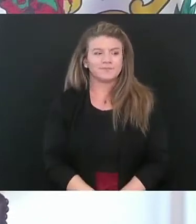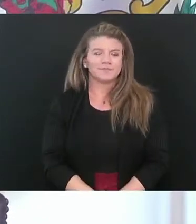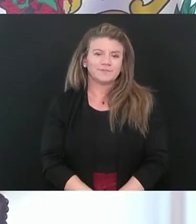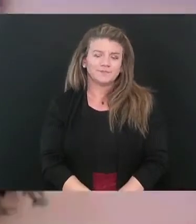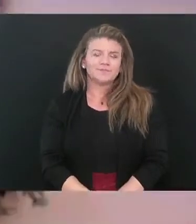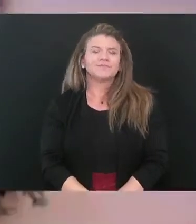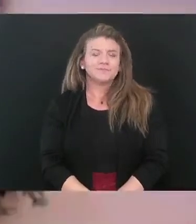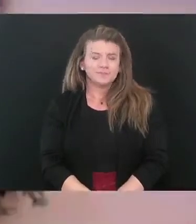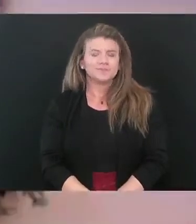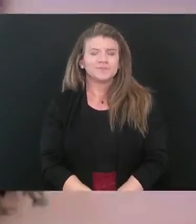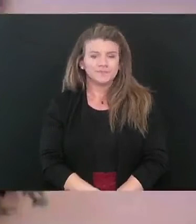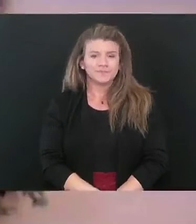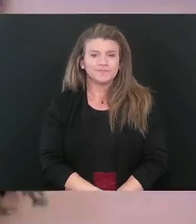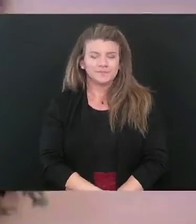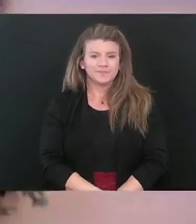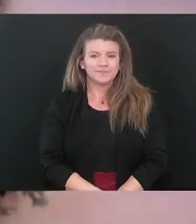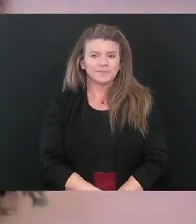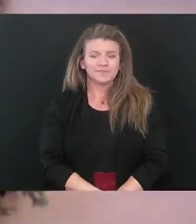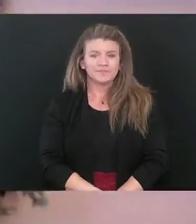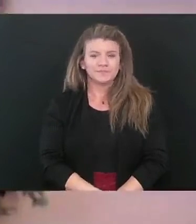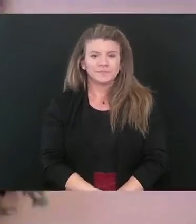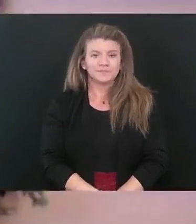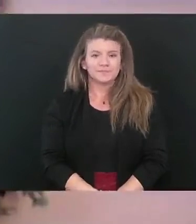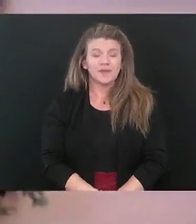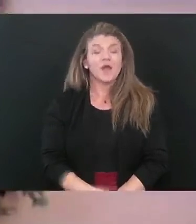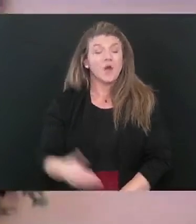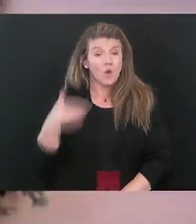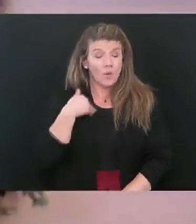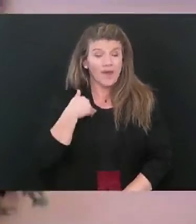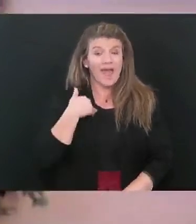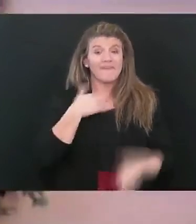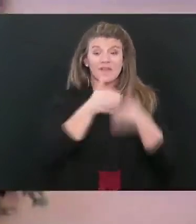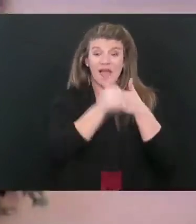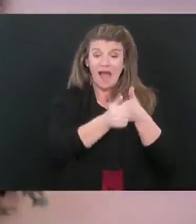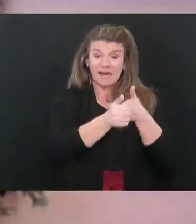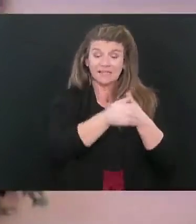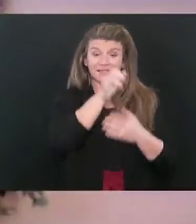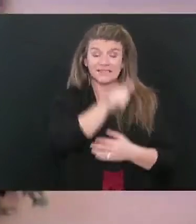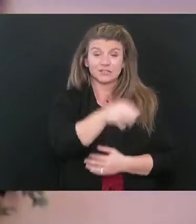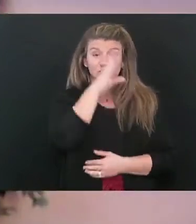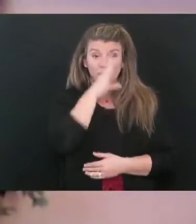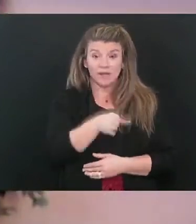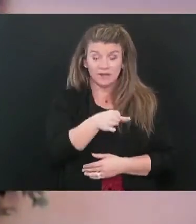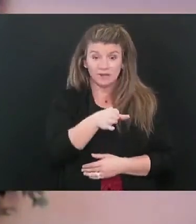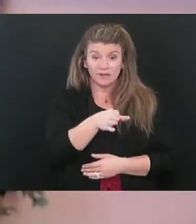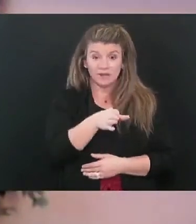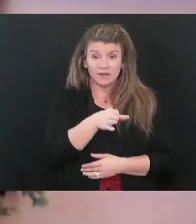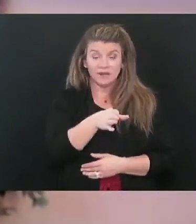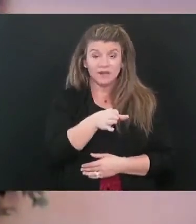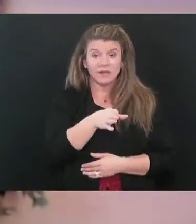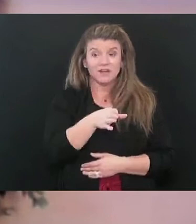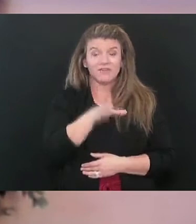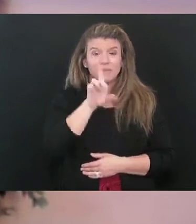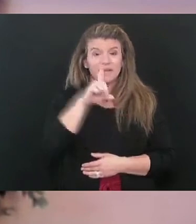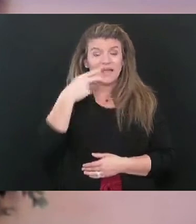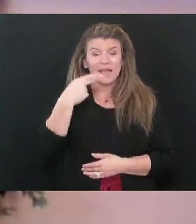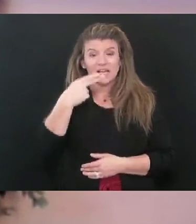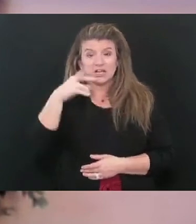Well, thank you, Charles. So we do have guidance that is directed from DHHR